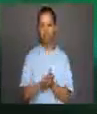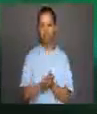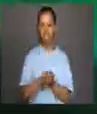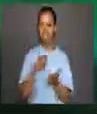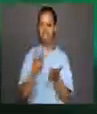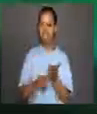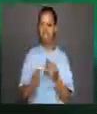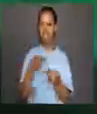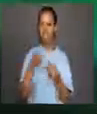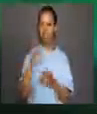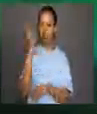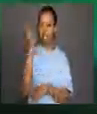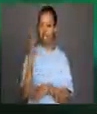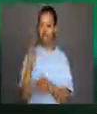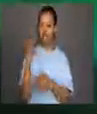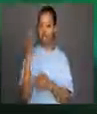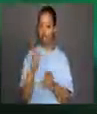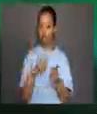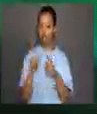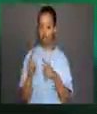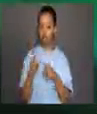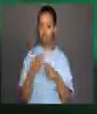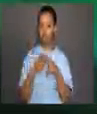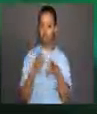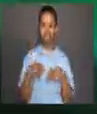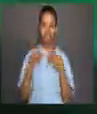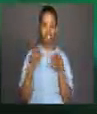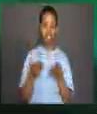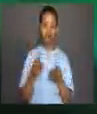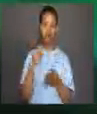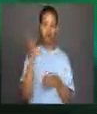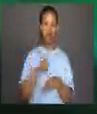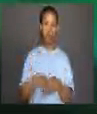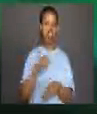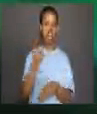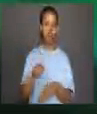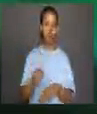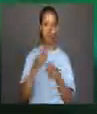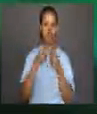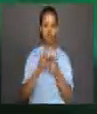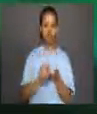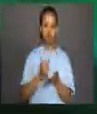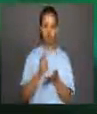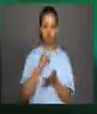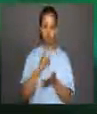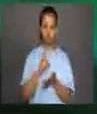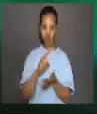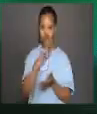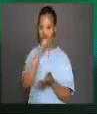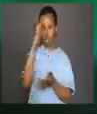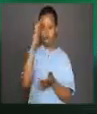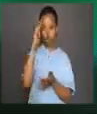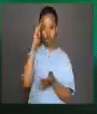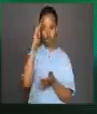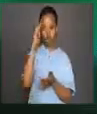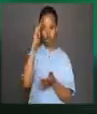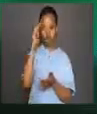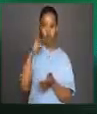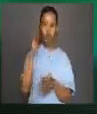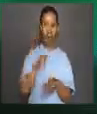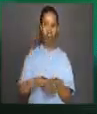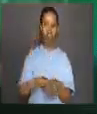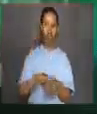Coniferous trees are also called evergreens because they stay green all year